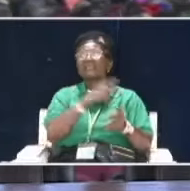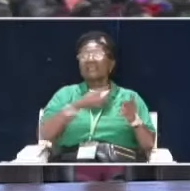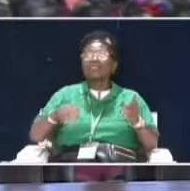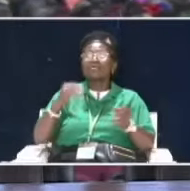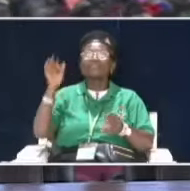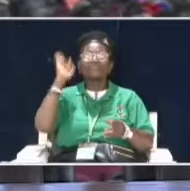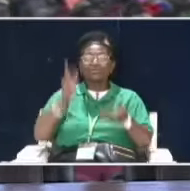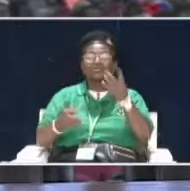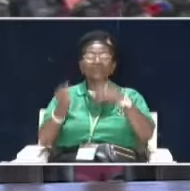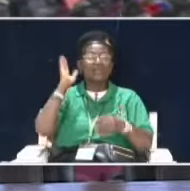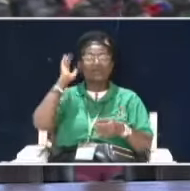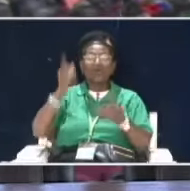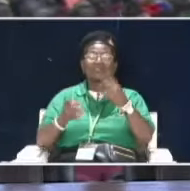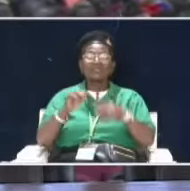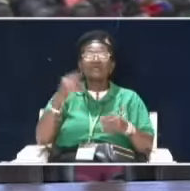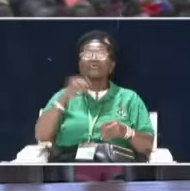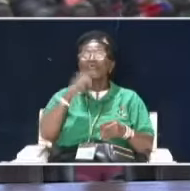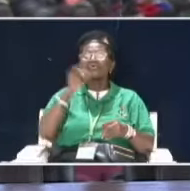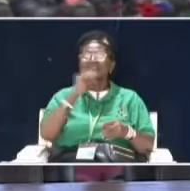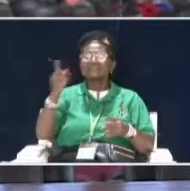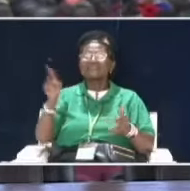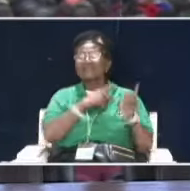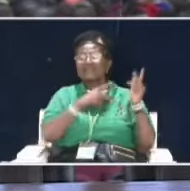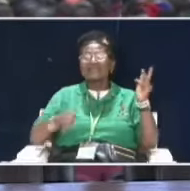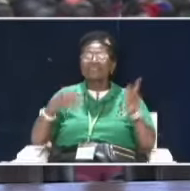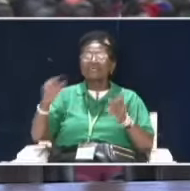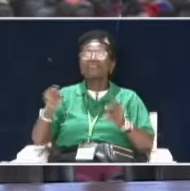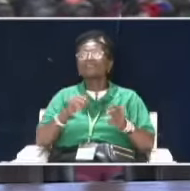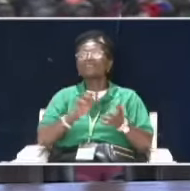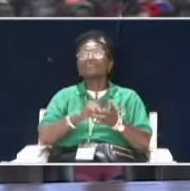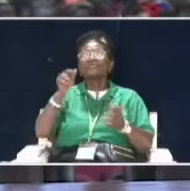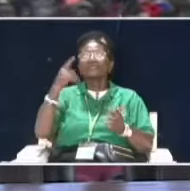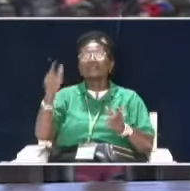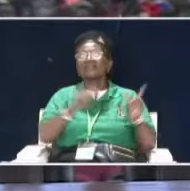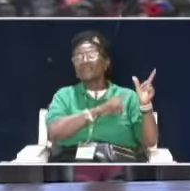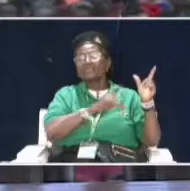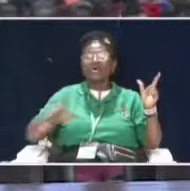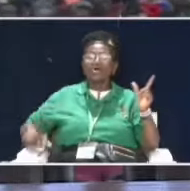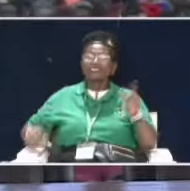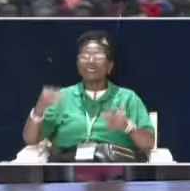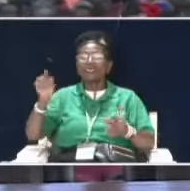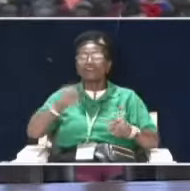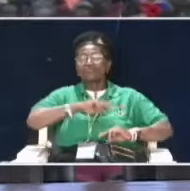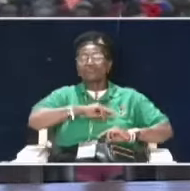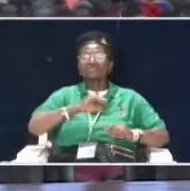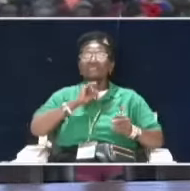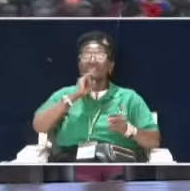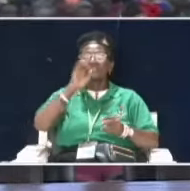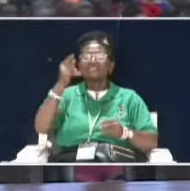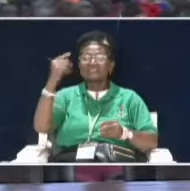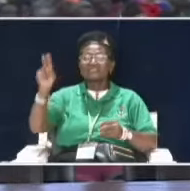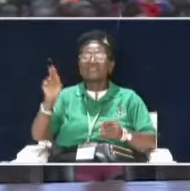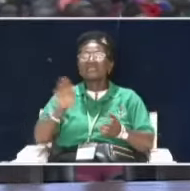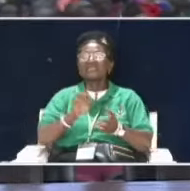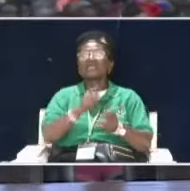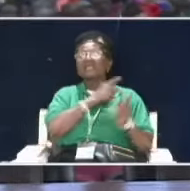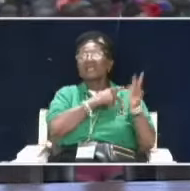of glory? The Lord of hosts is the King of glory.